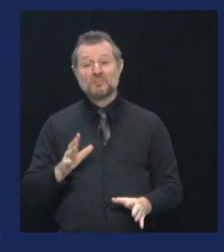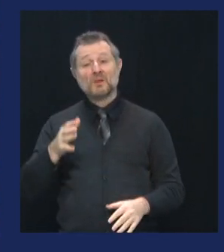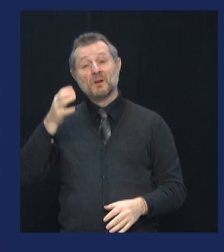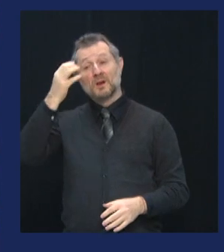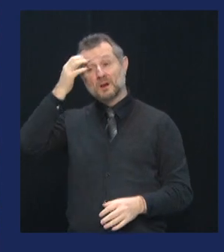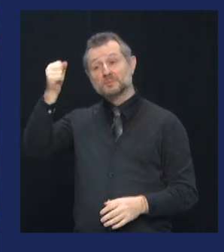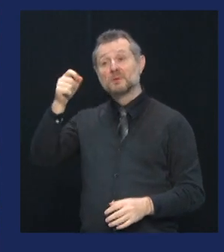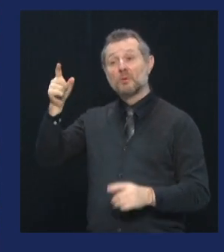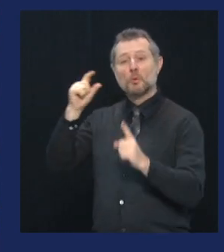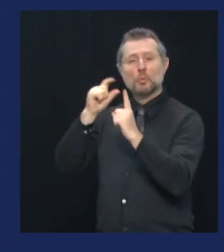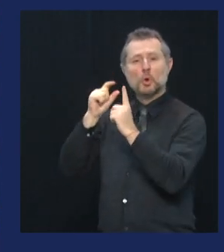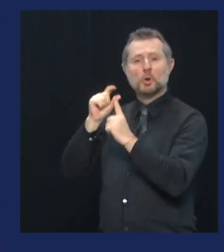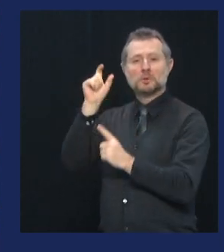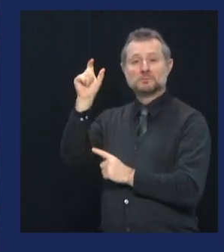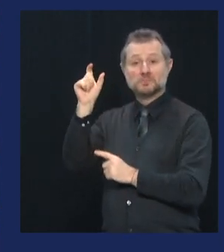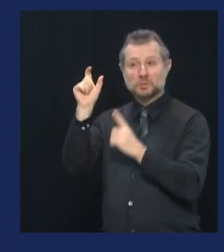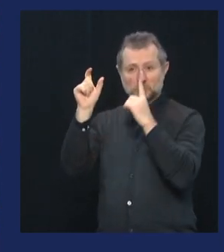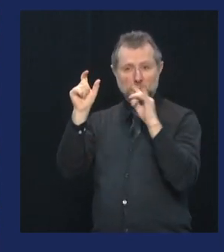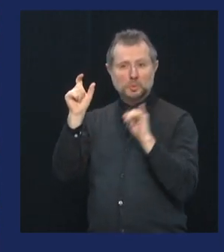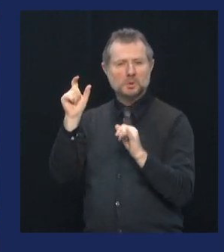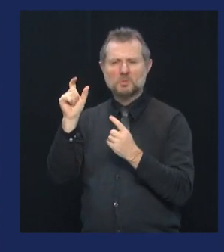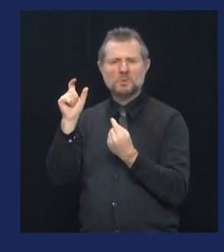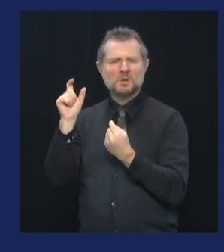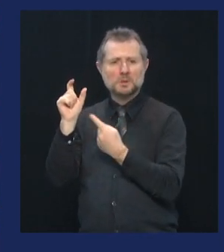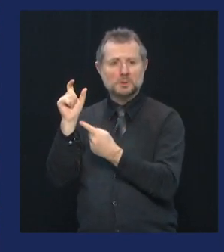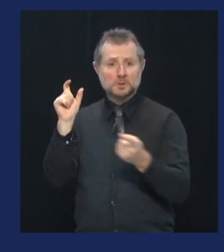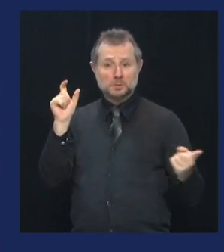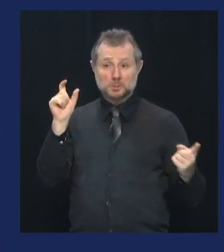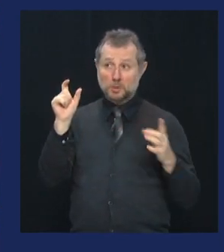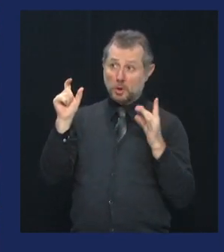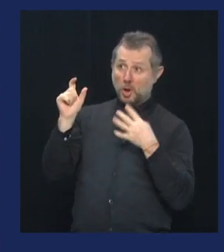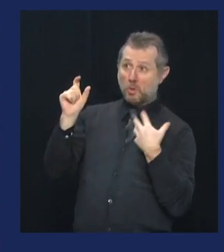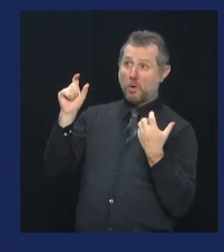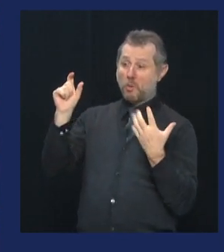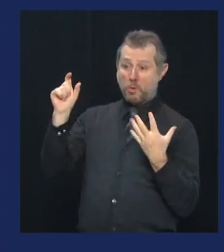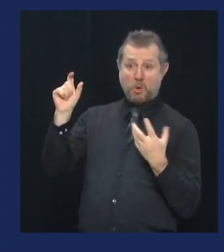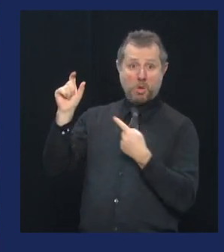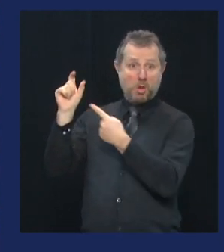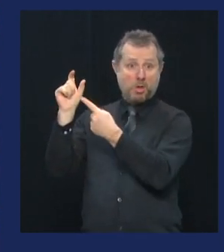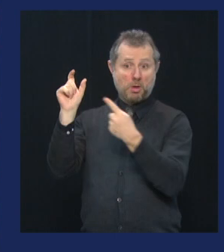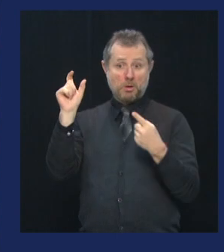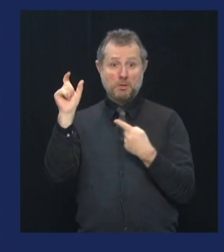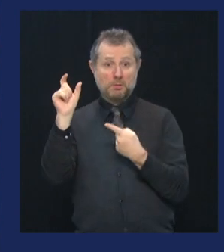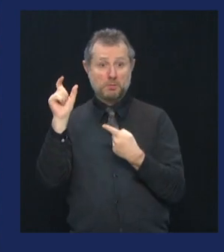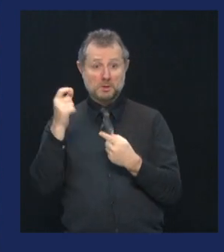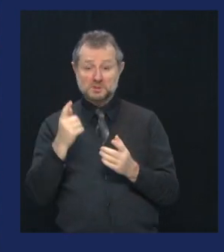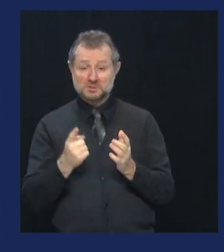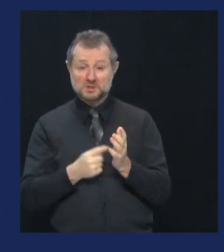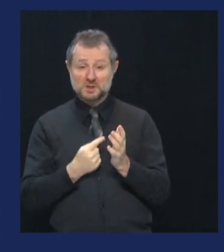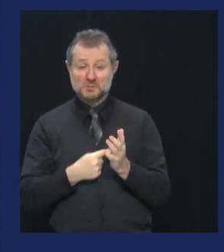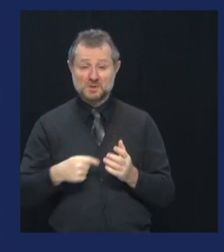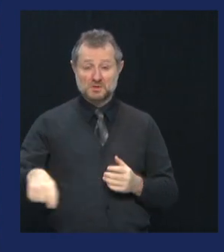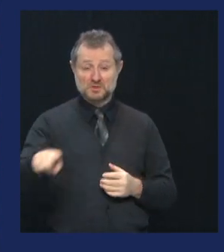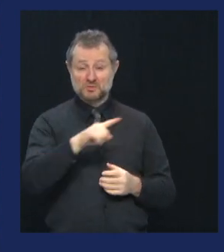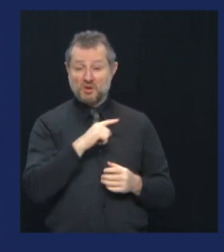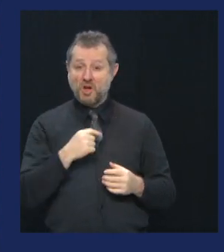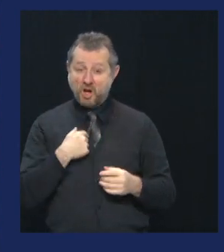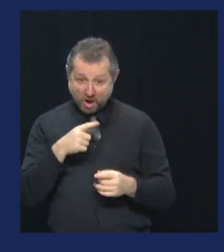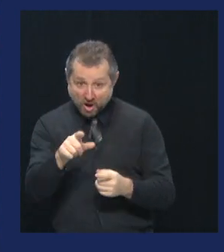often think that we want change. The idea of change can be appealing. It can even be